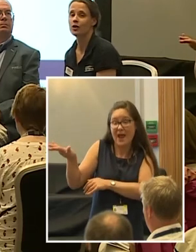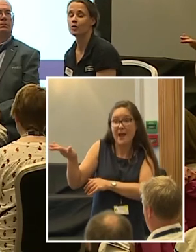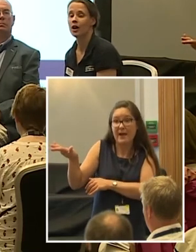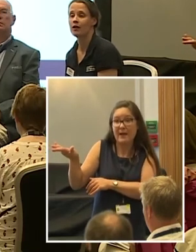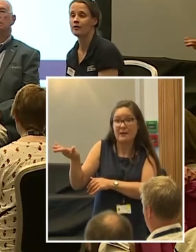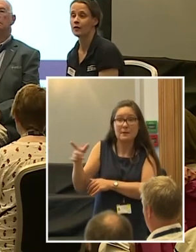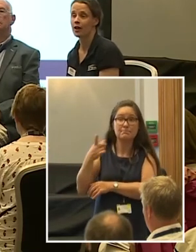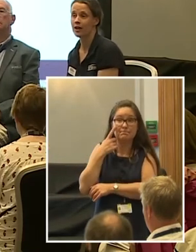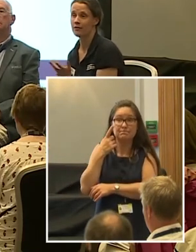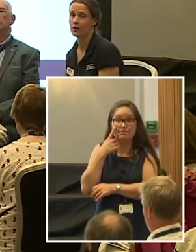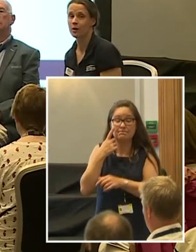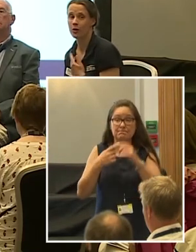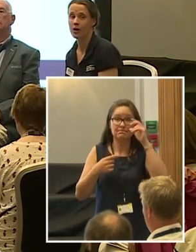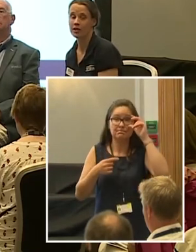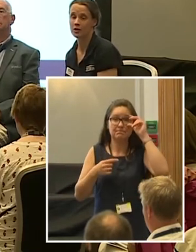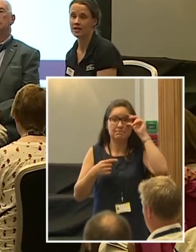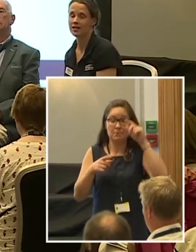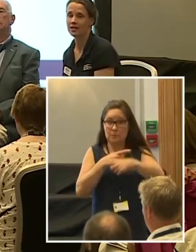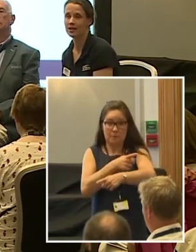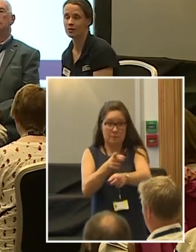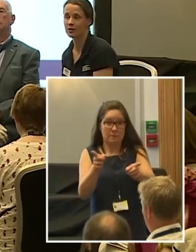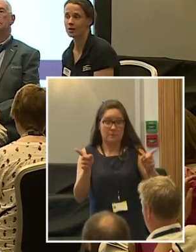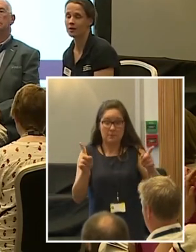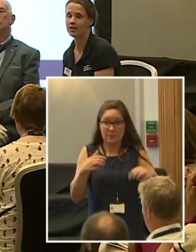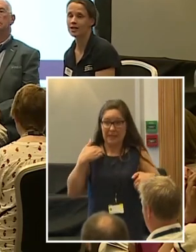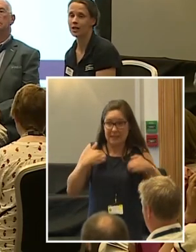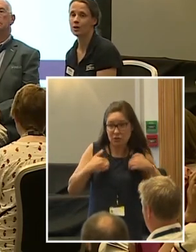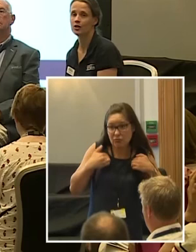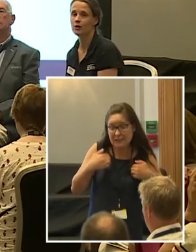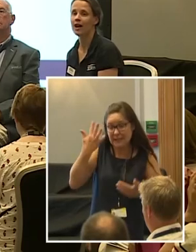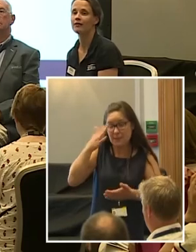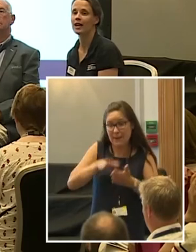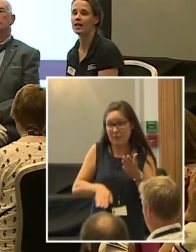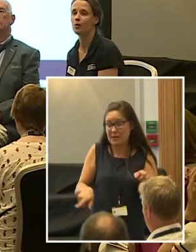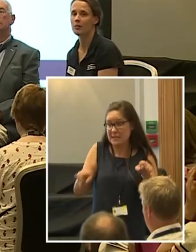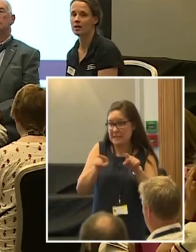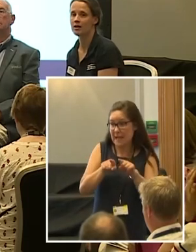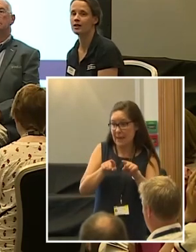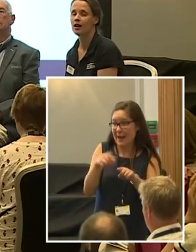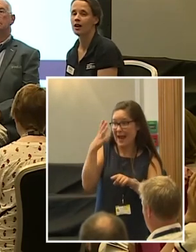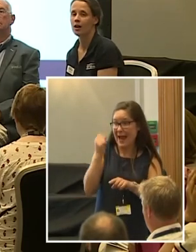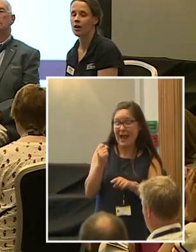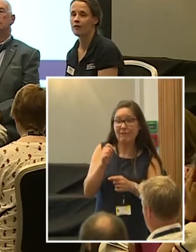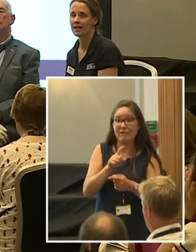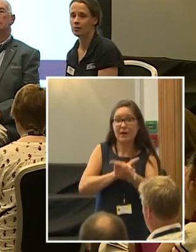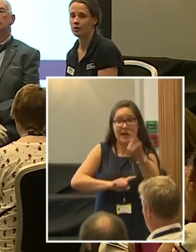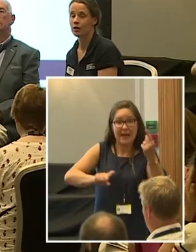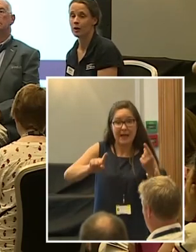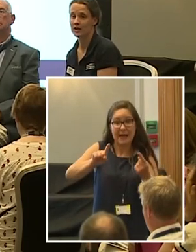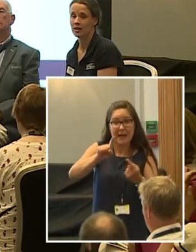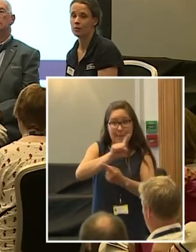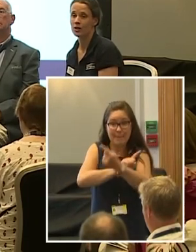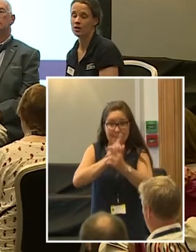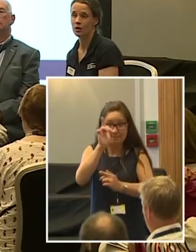also, for any of you who are interested in this or experiencing it, we do have a webinar available on